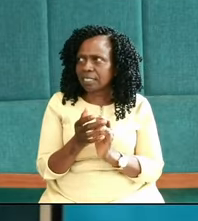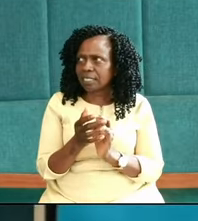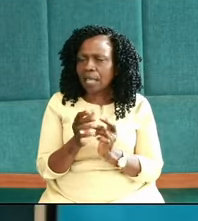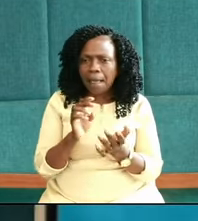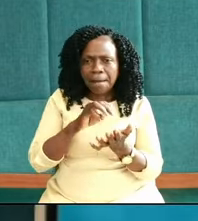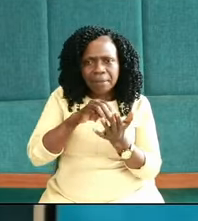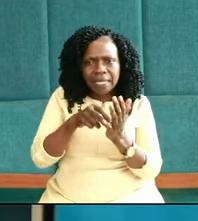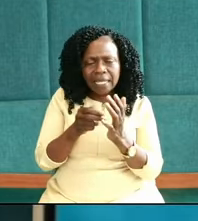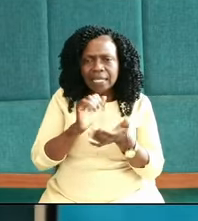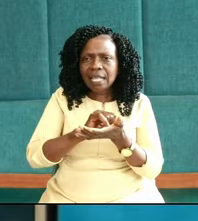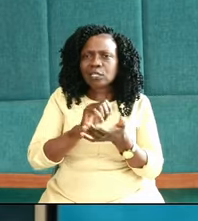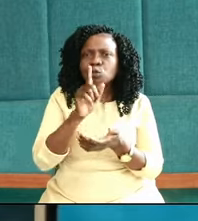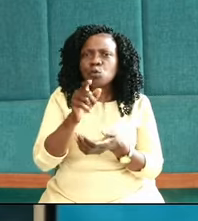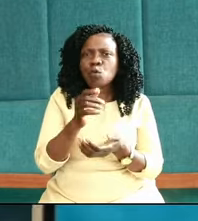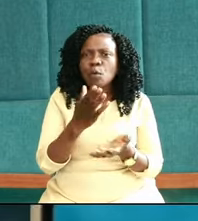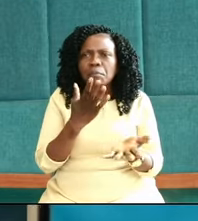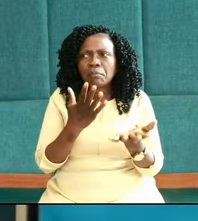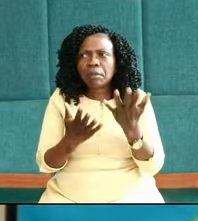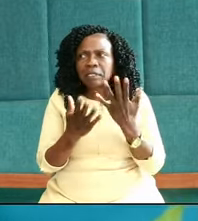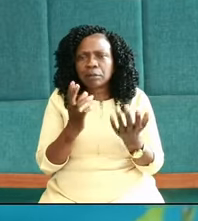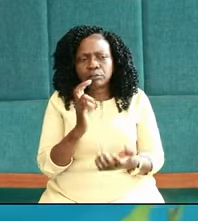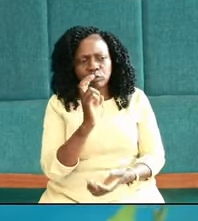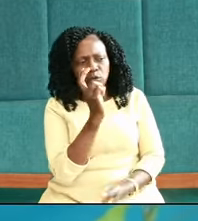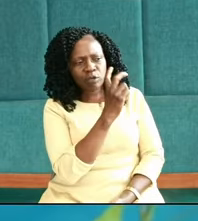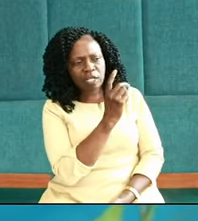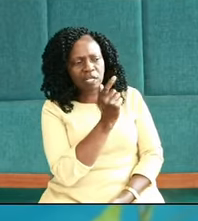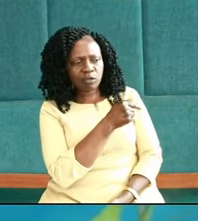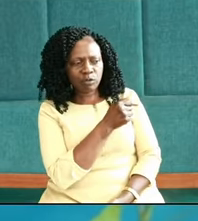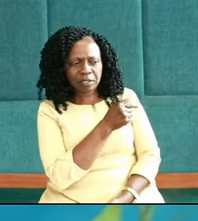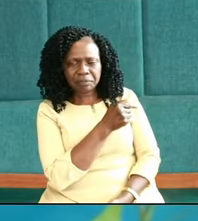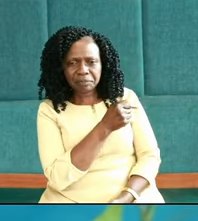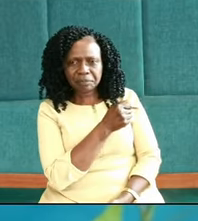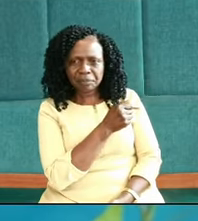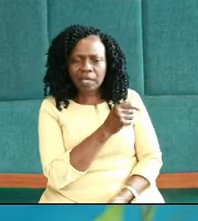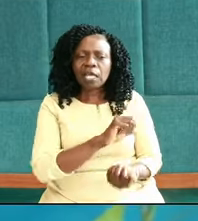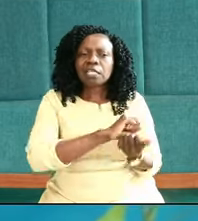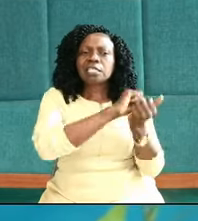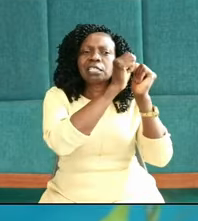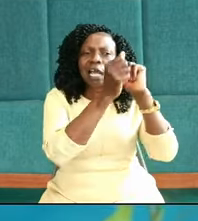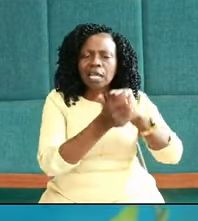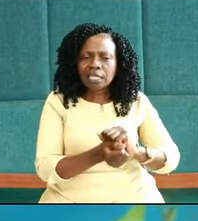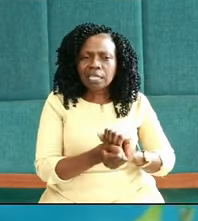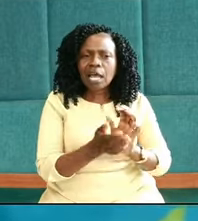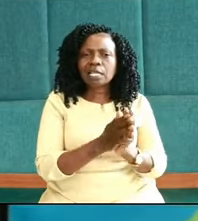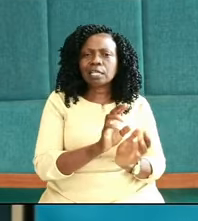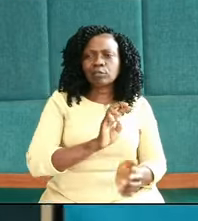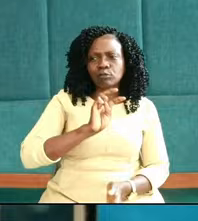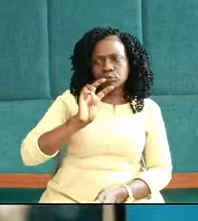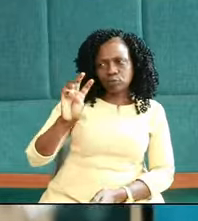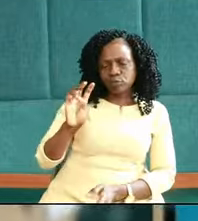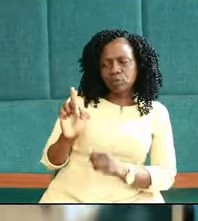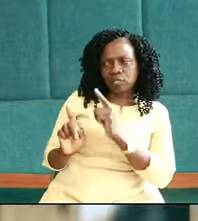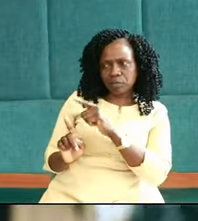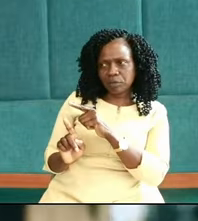meaning that you might have been looking this way. Turn and look upon